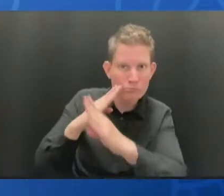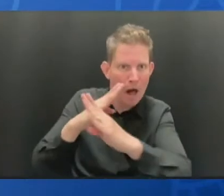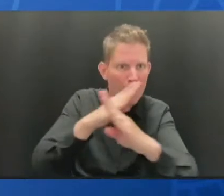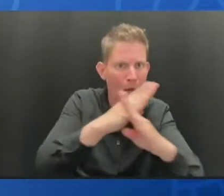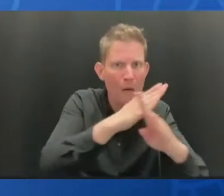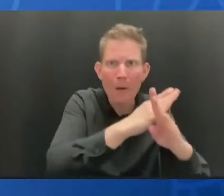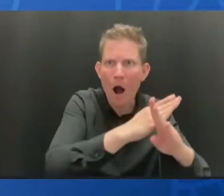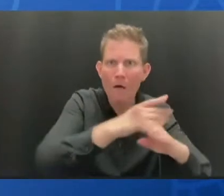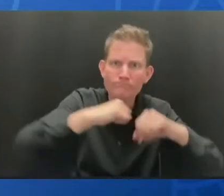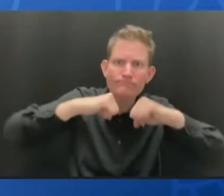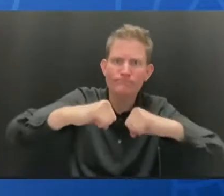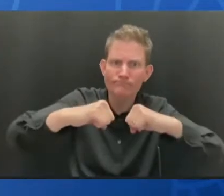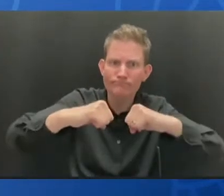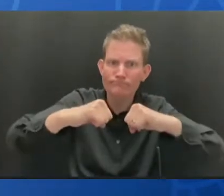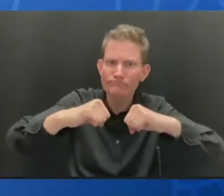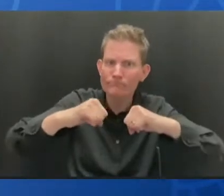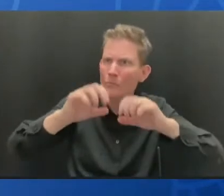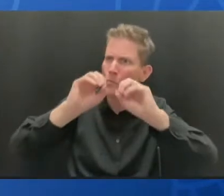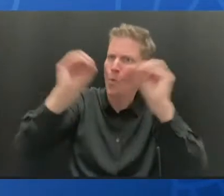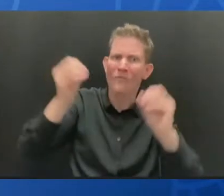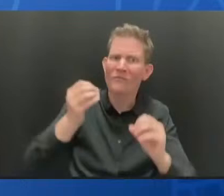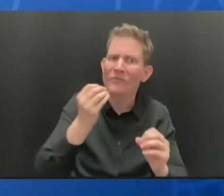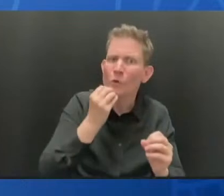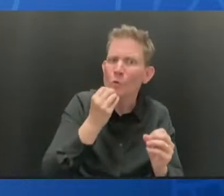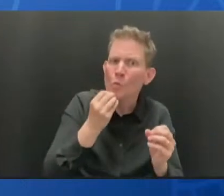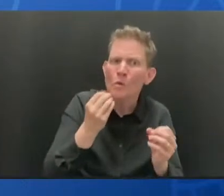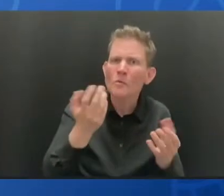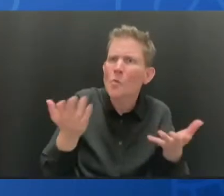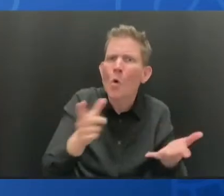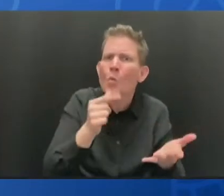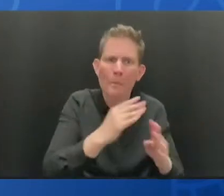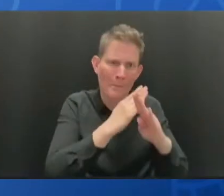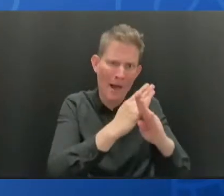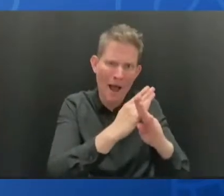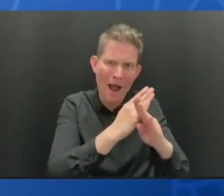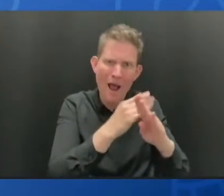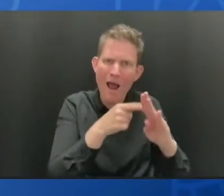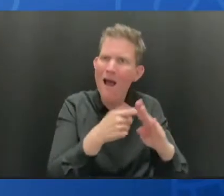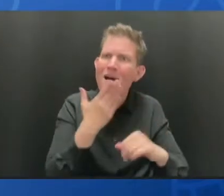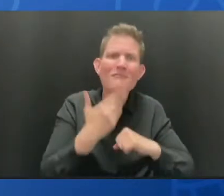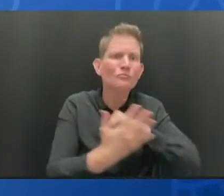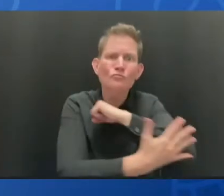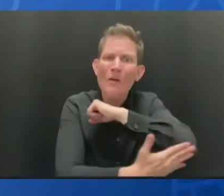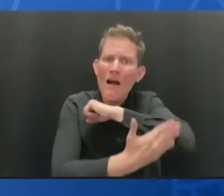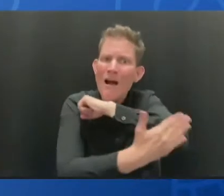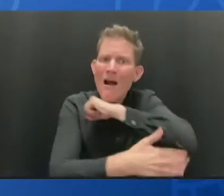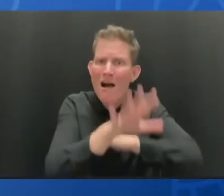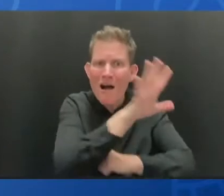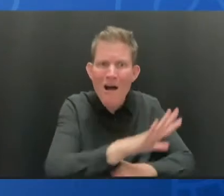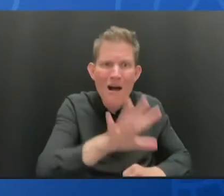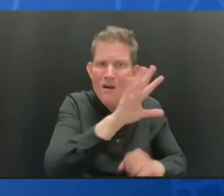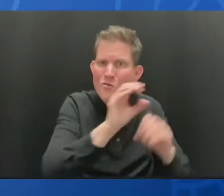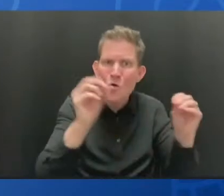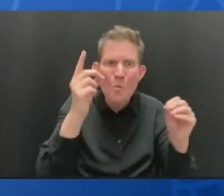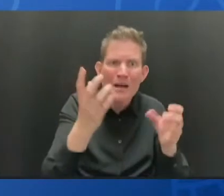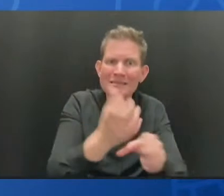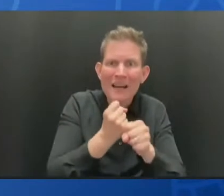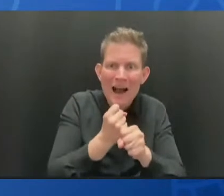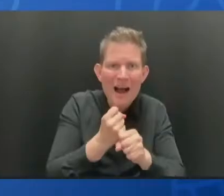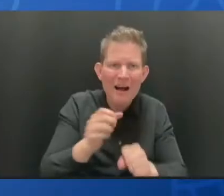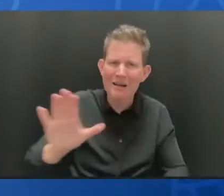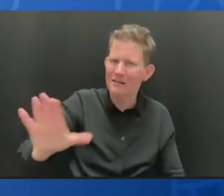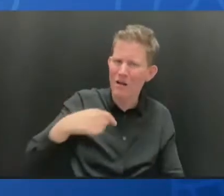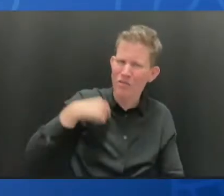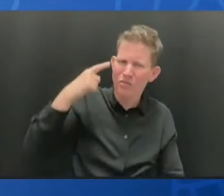by Israel of the food. So no one has been able to get through Well, I those thought you just said, process. Cindy McCain said that she was able to do that, but I would also